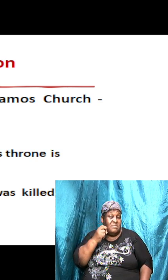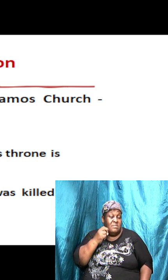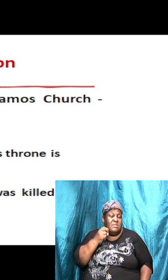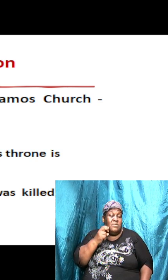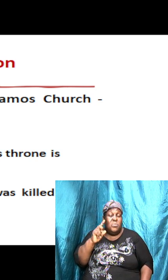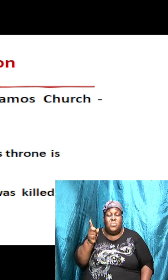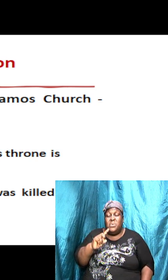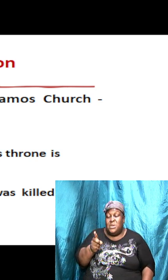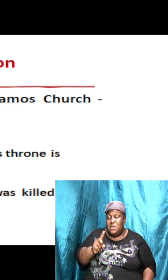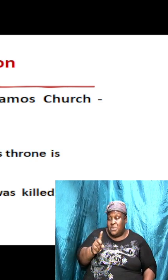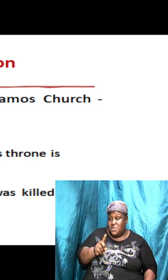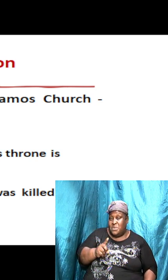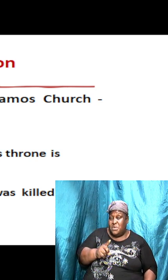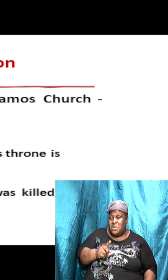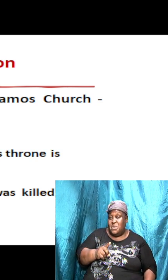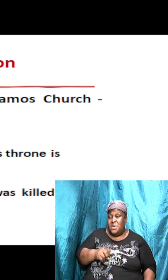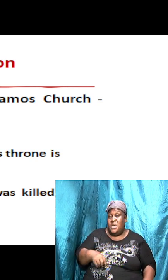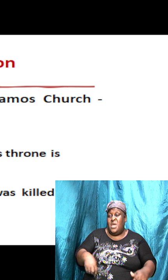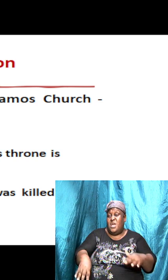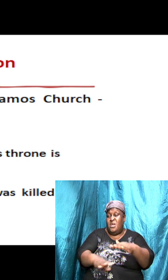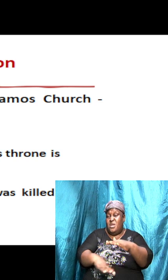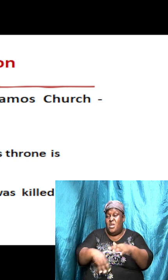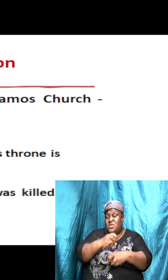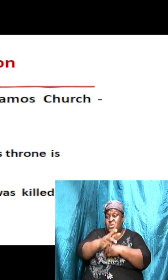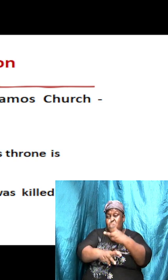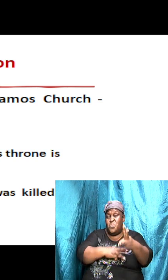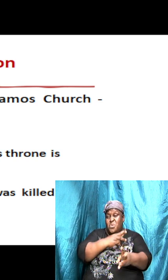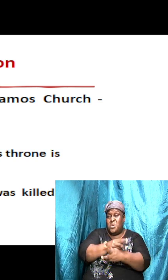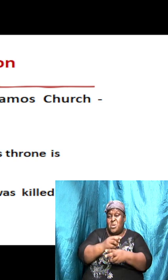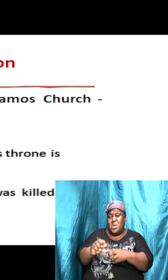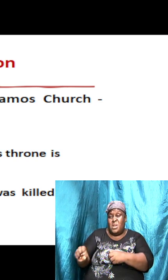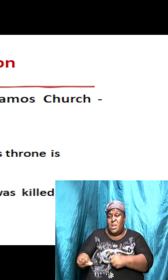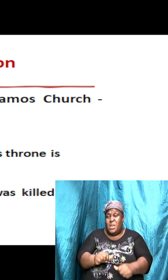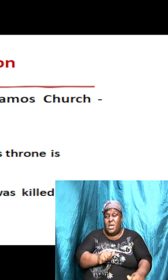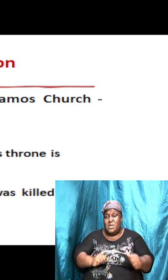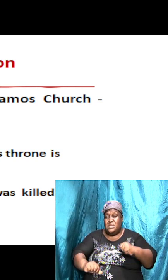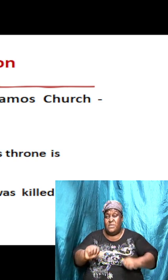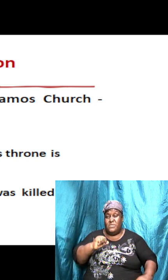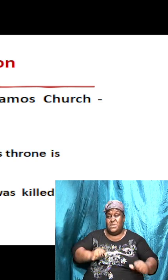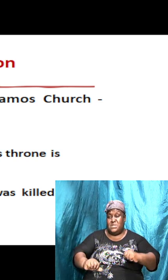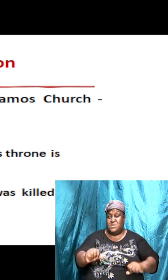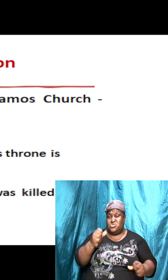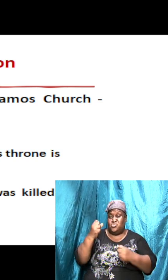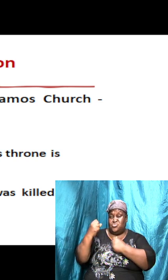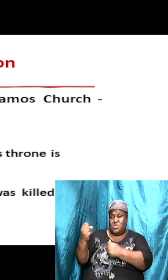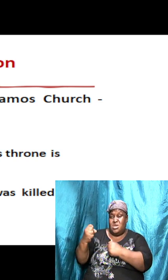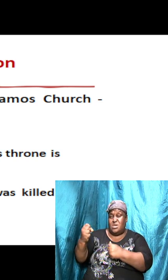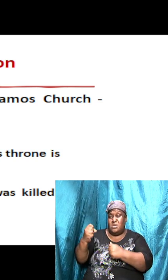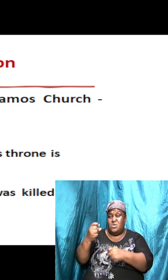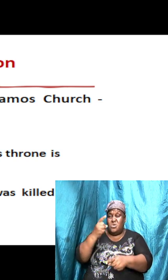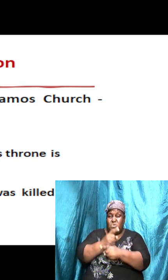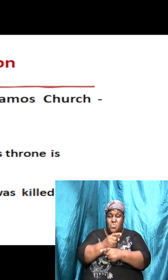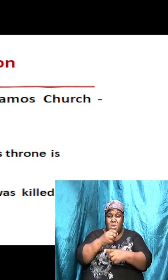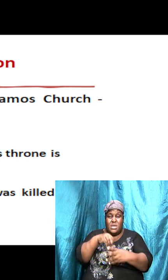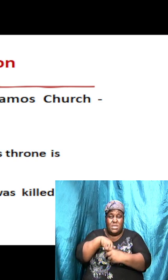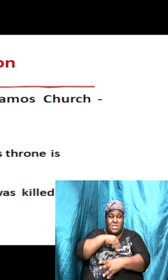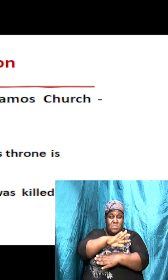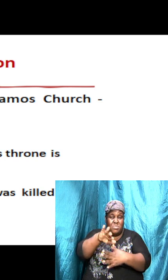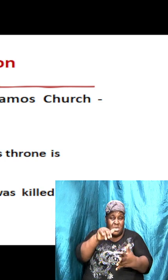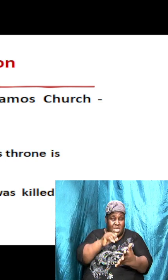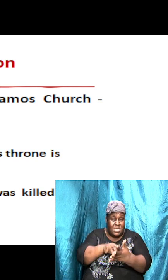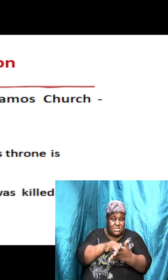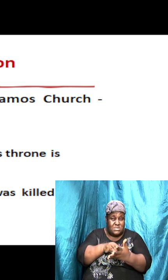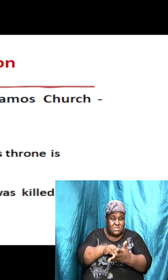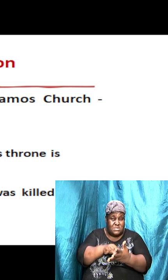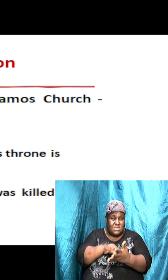the underworld activity was at its strongest, right in the midst of that,